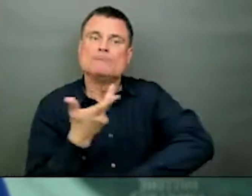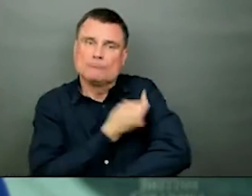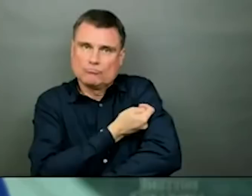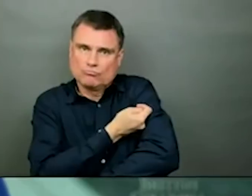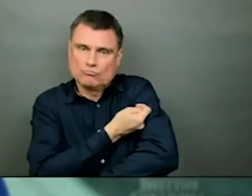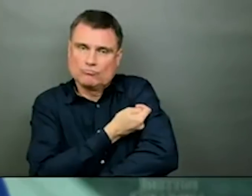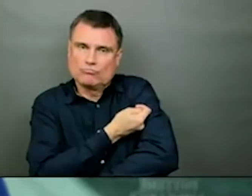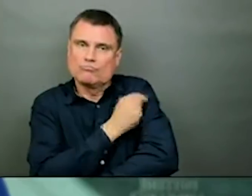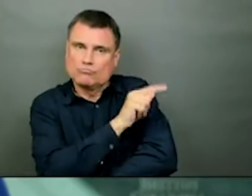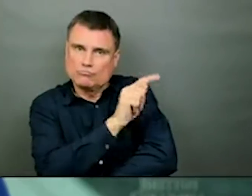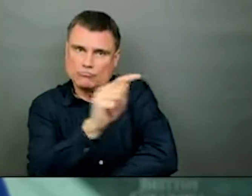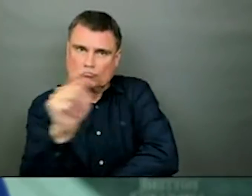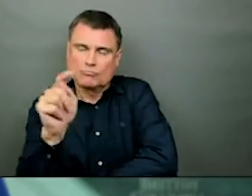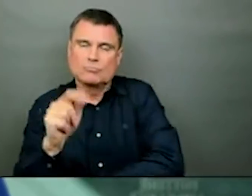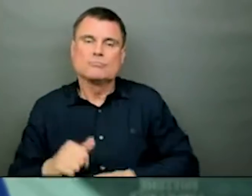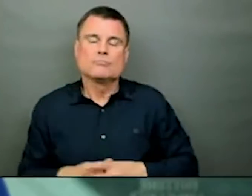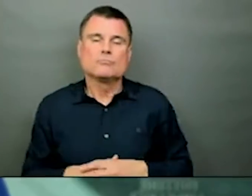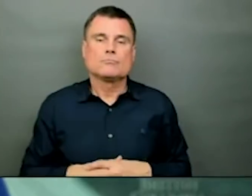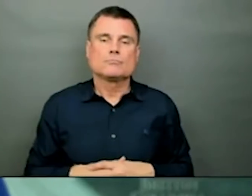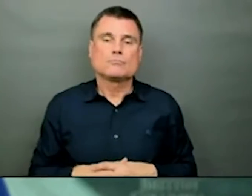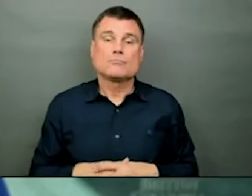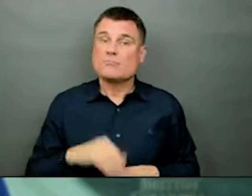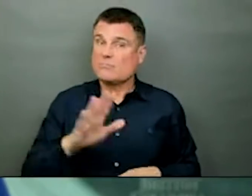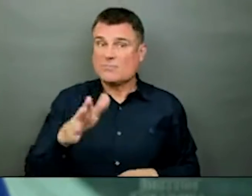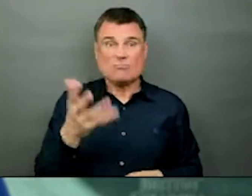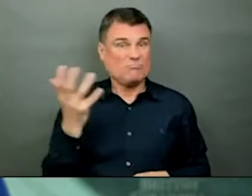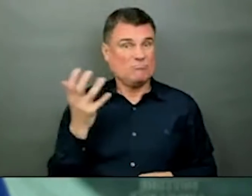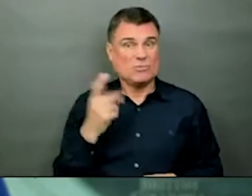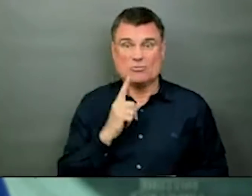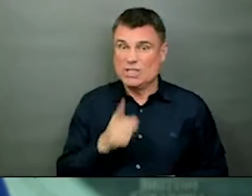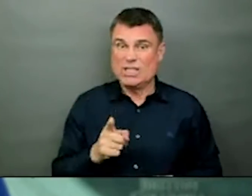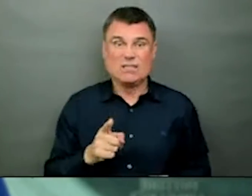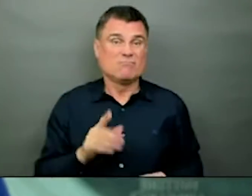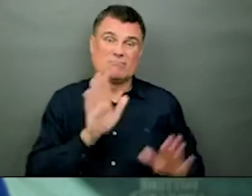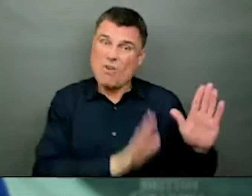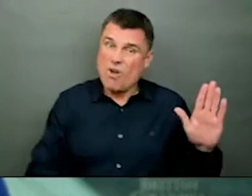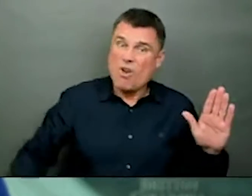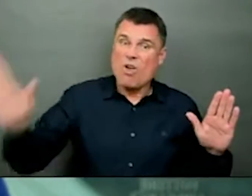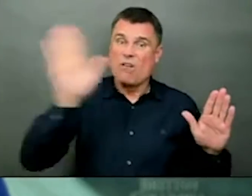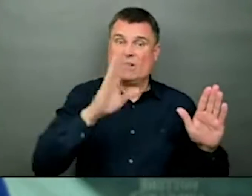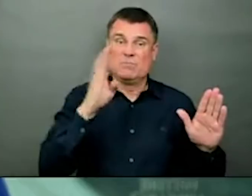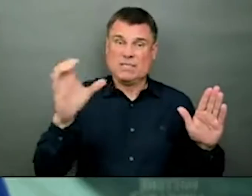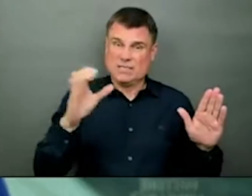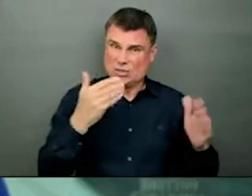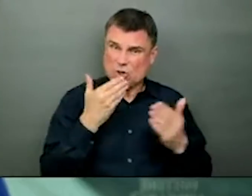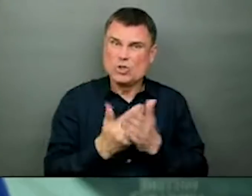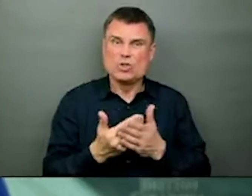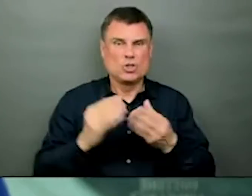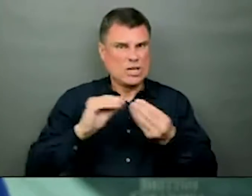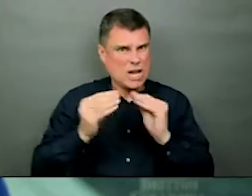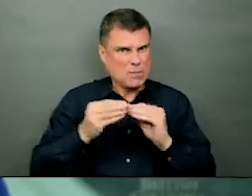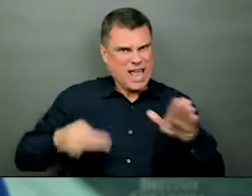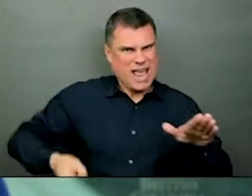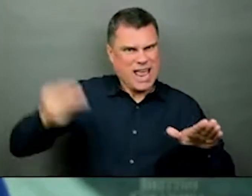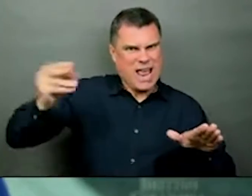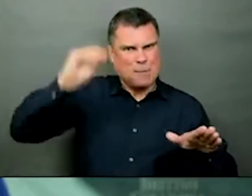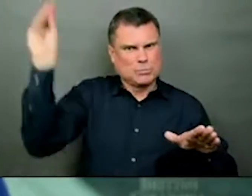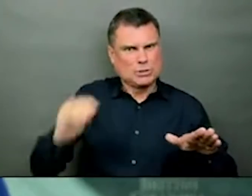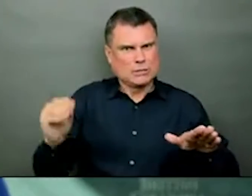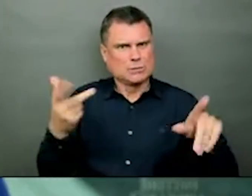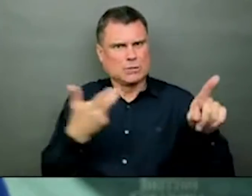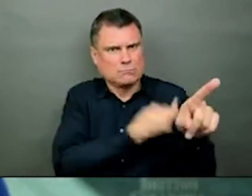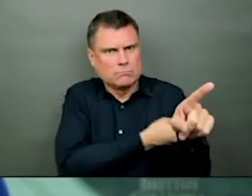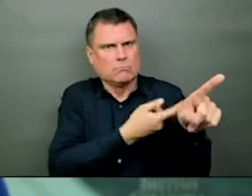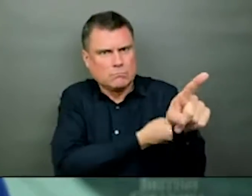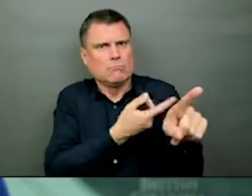but nonetheless, everywhere in BC, the rate of immunization is excellent. It's at 92% in the Fraser Health Authority.